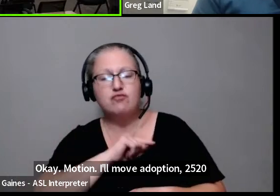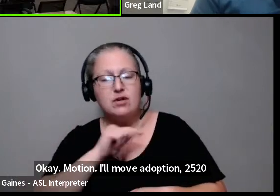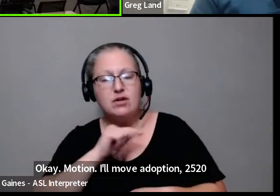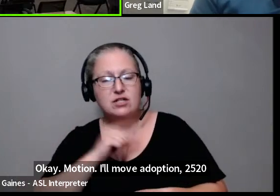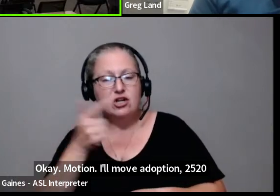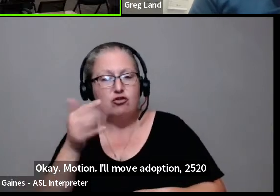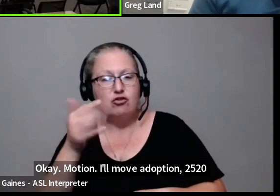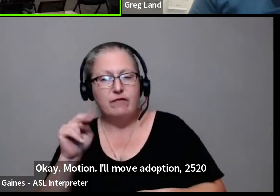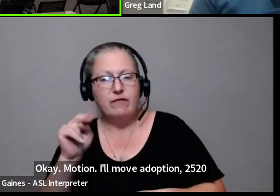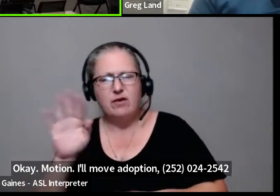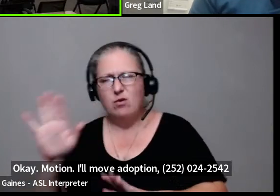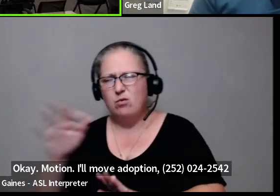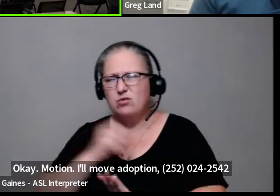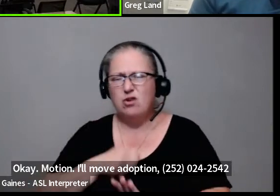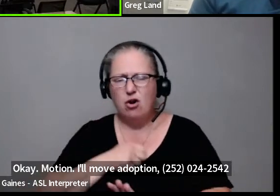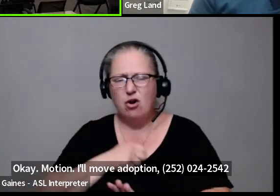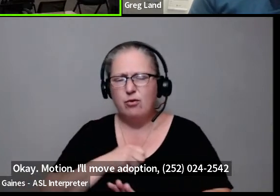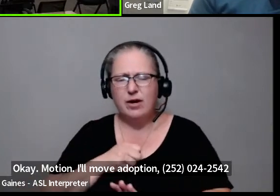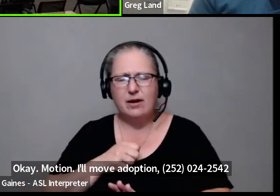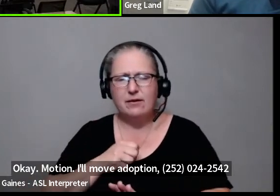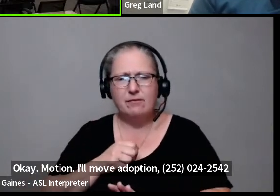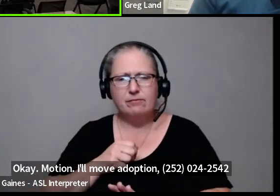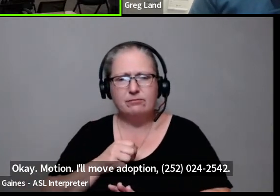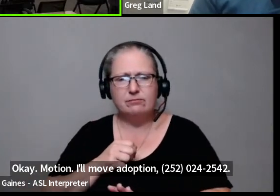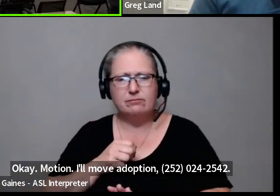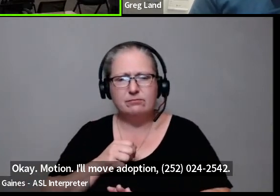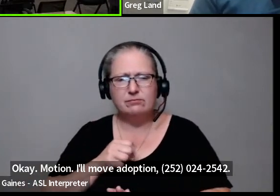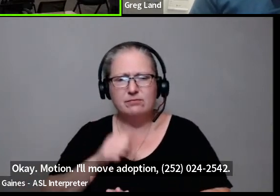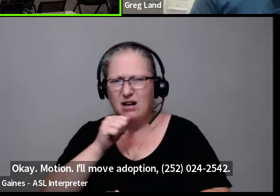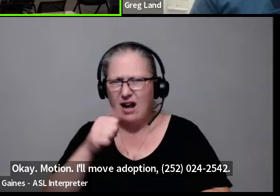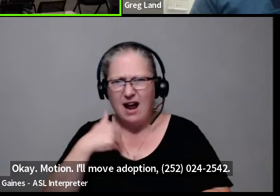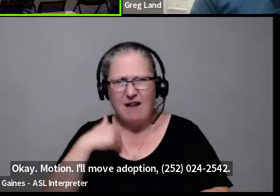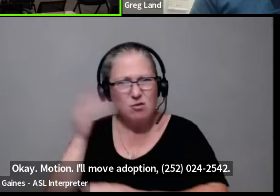Griffin. Sorry. We're not gonna